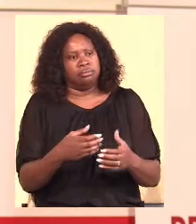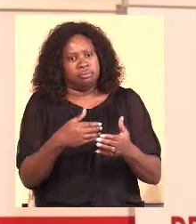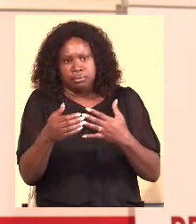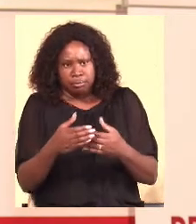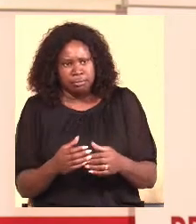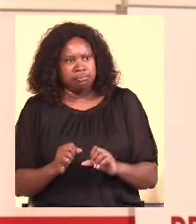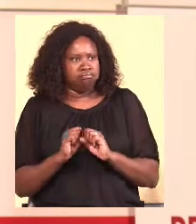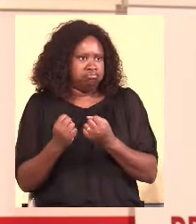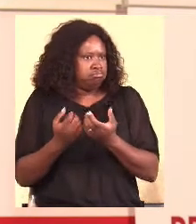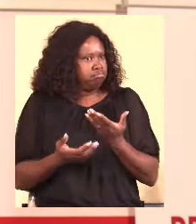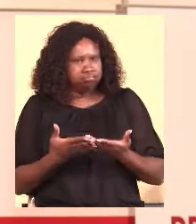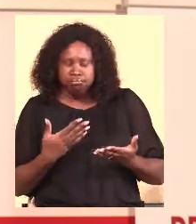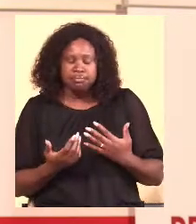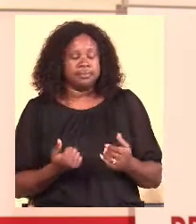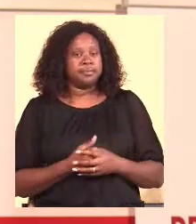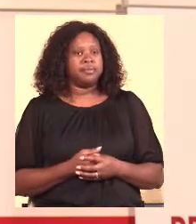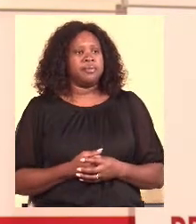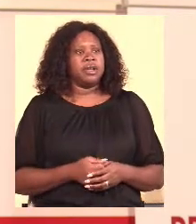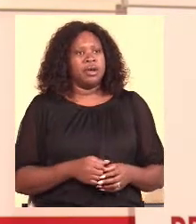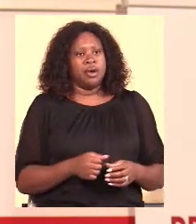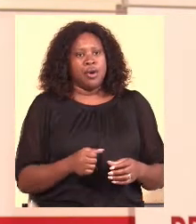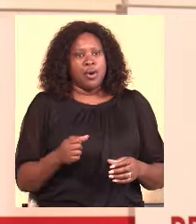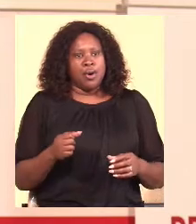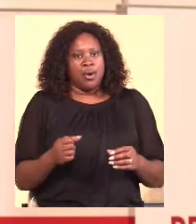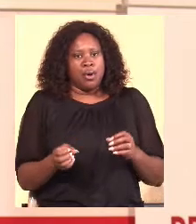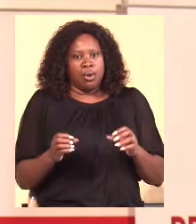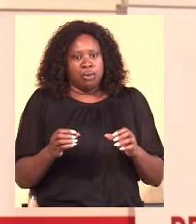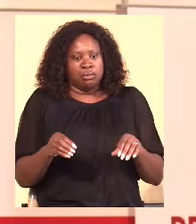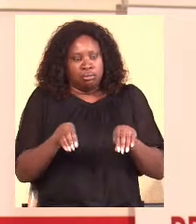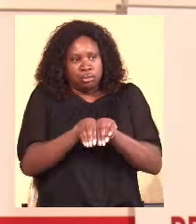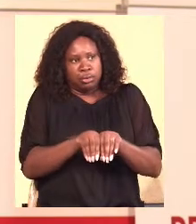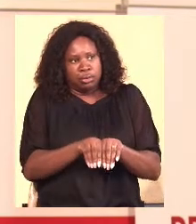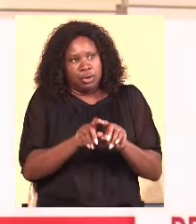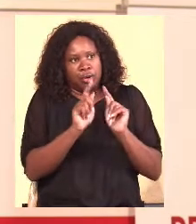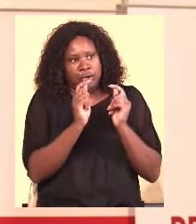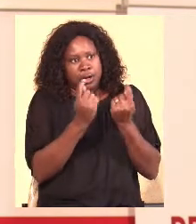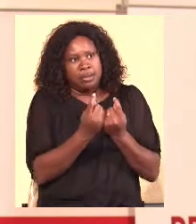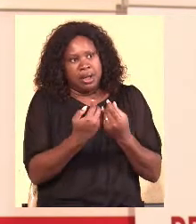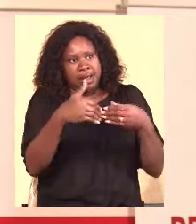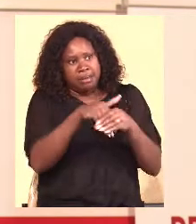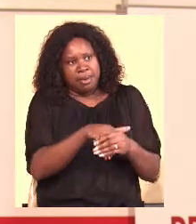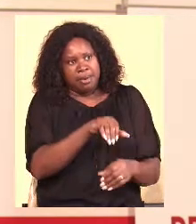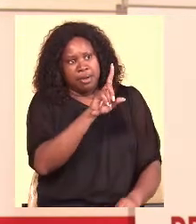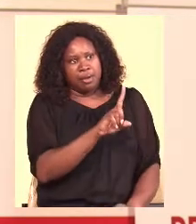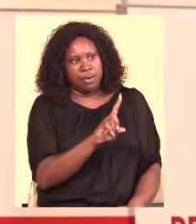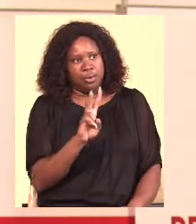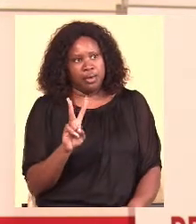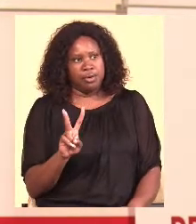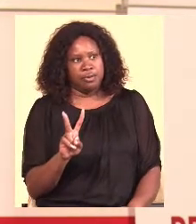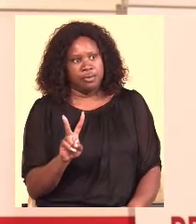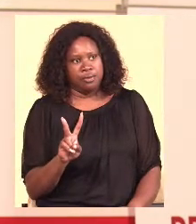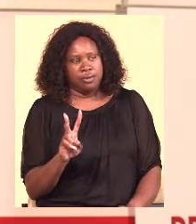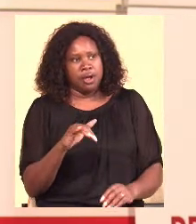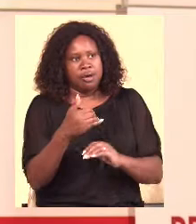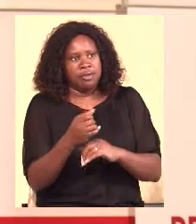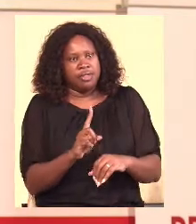We constituted a 12-member team of experts shortly after the first